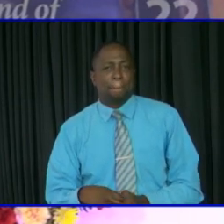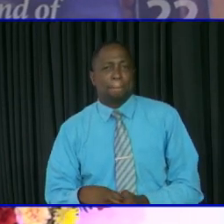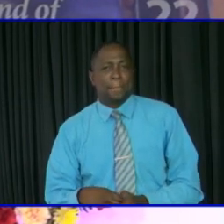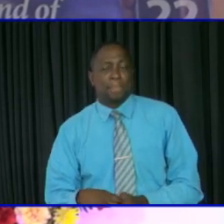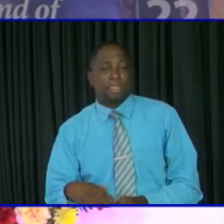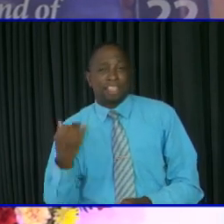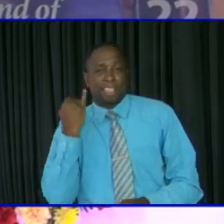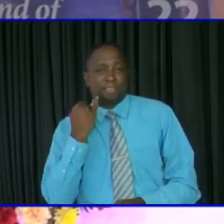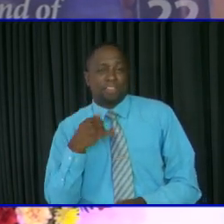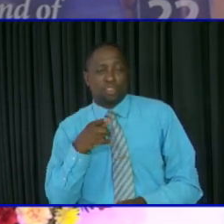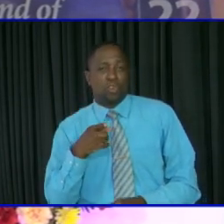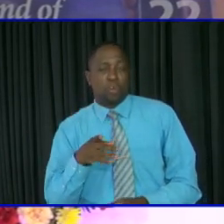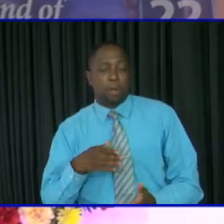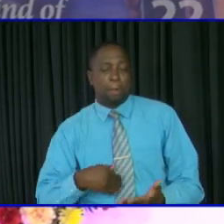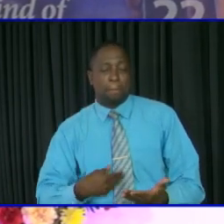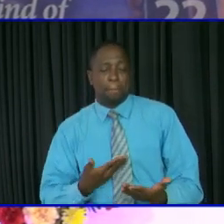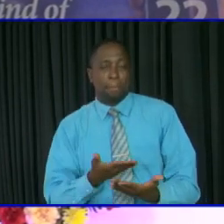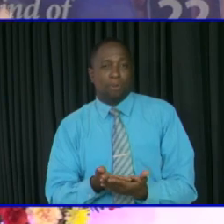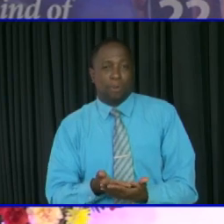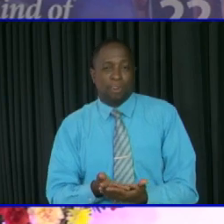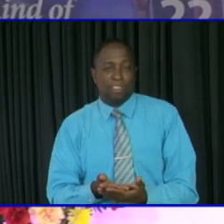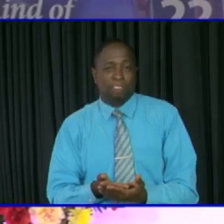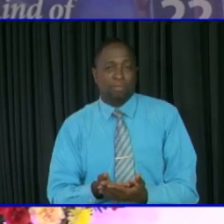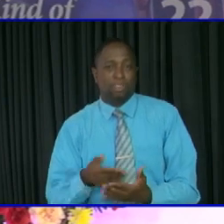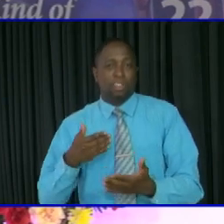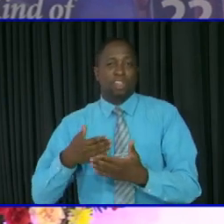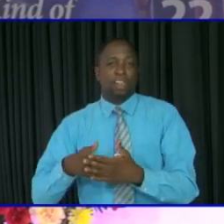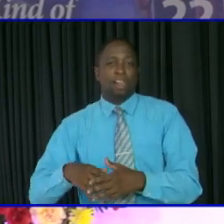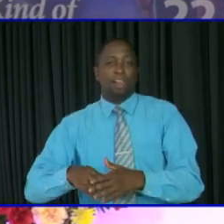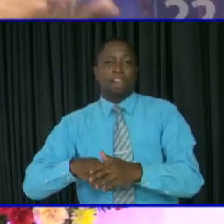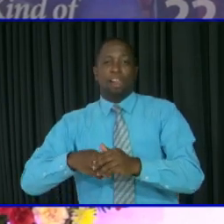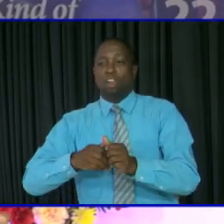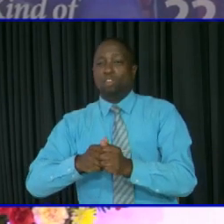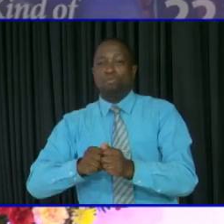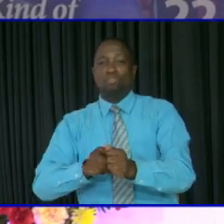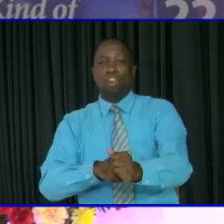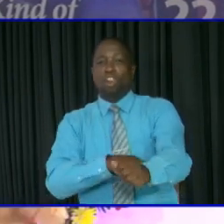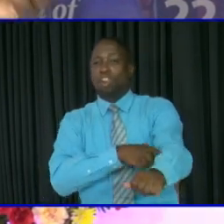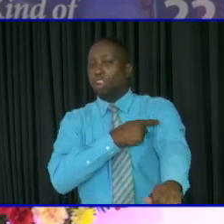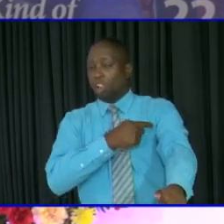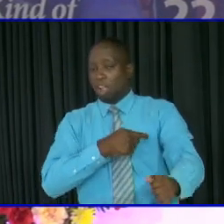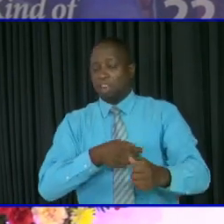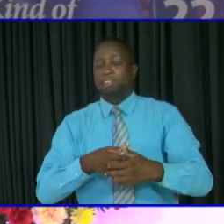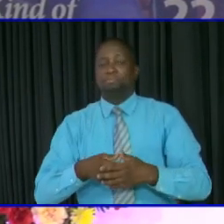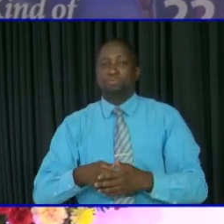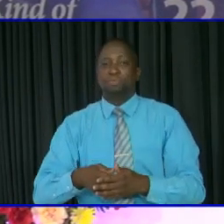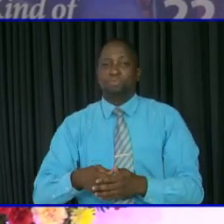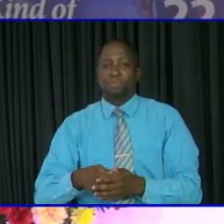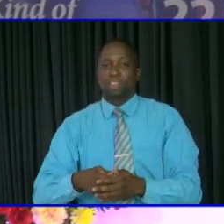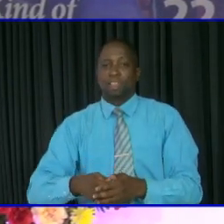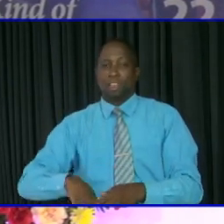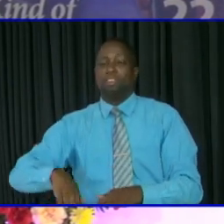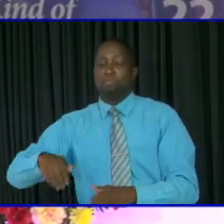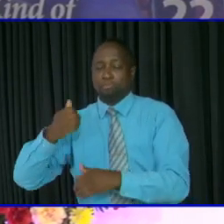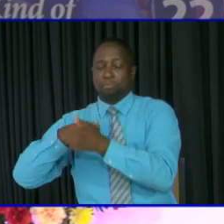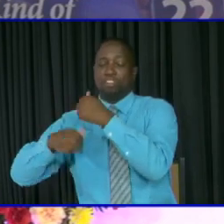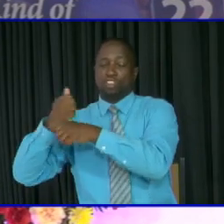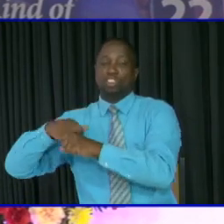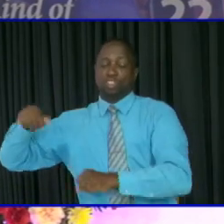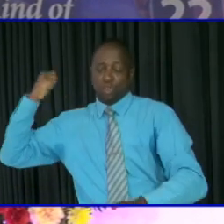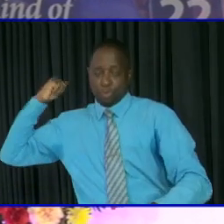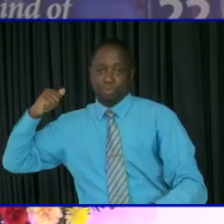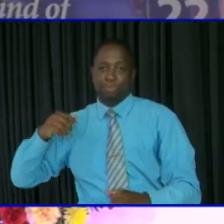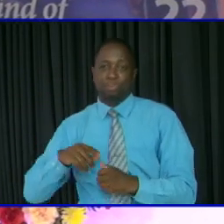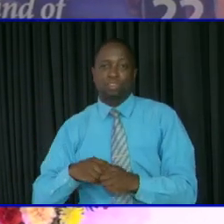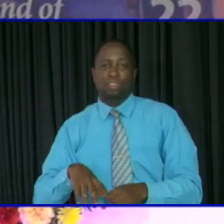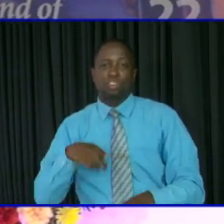21st century, if it is that you had a sense of how life happened to be before this time, you would